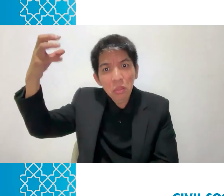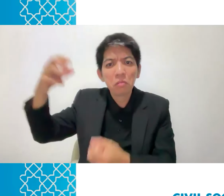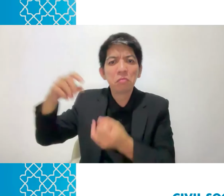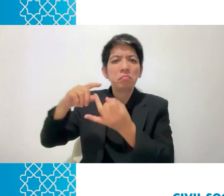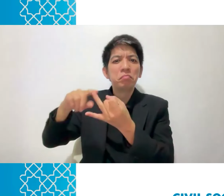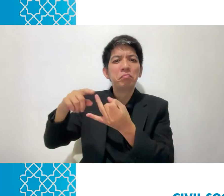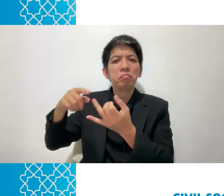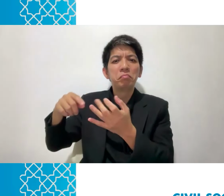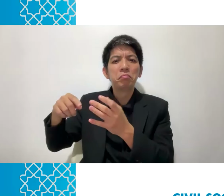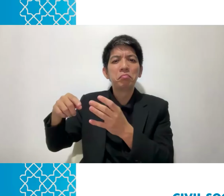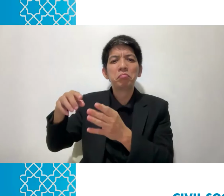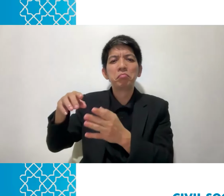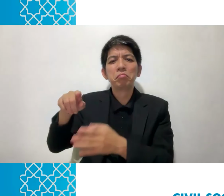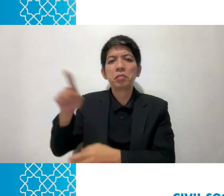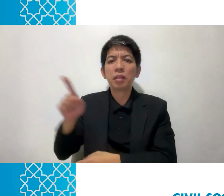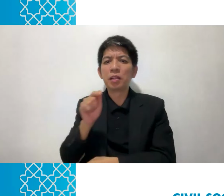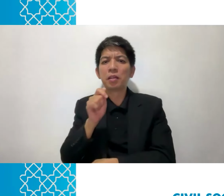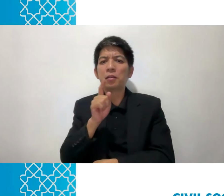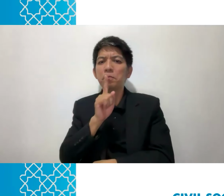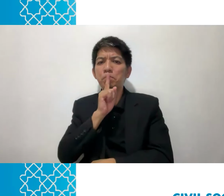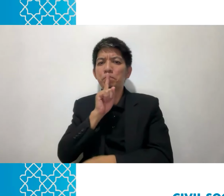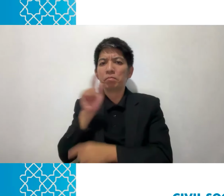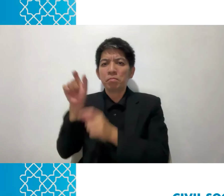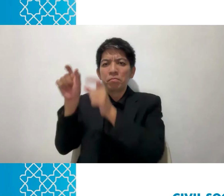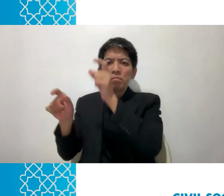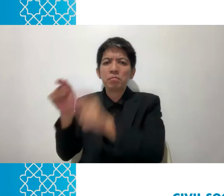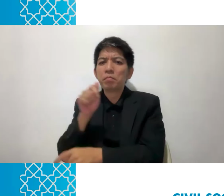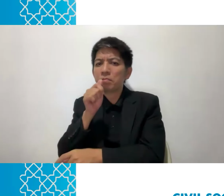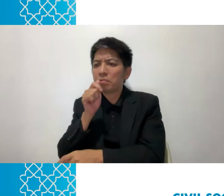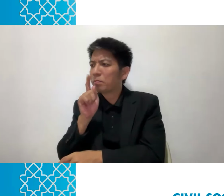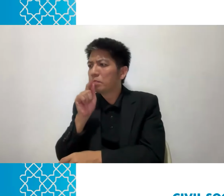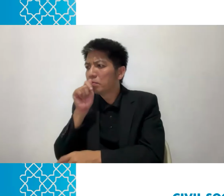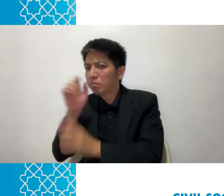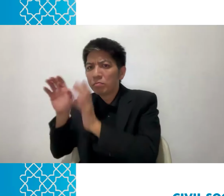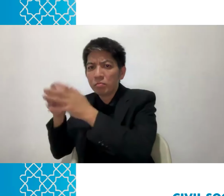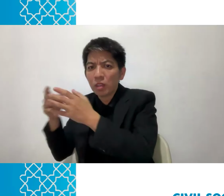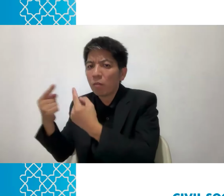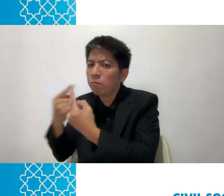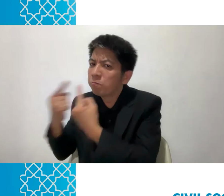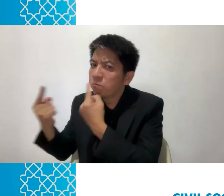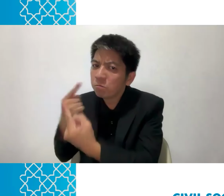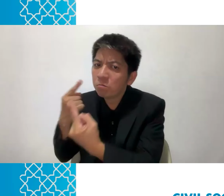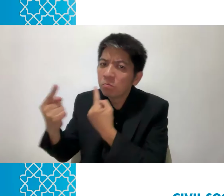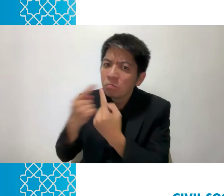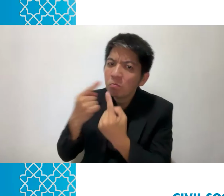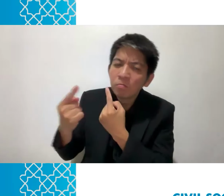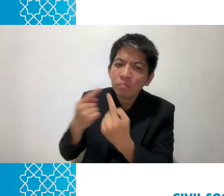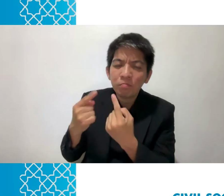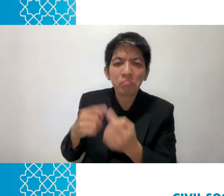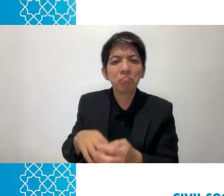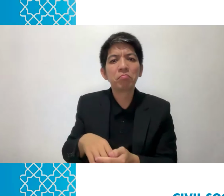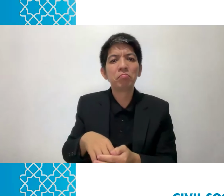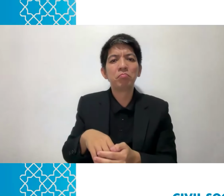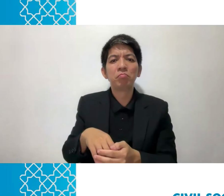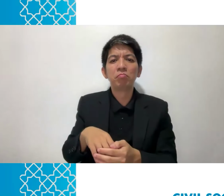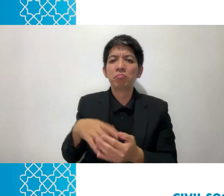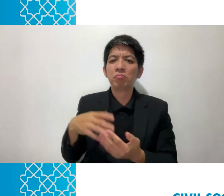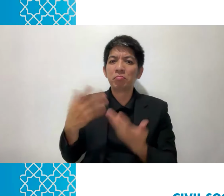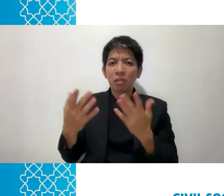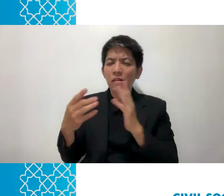entities in policy dialogue, technical assistance to